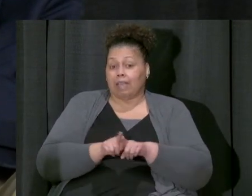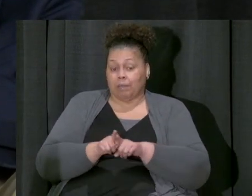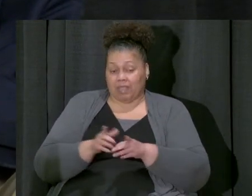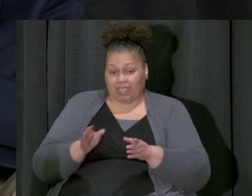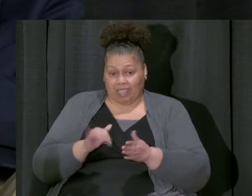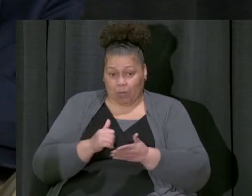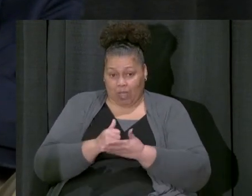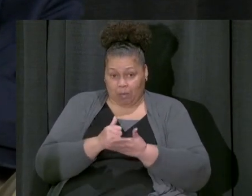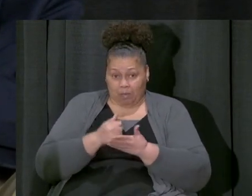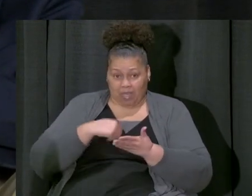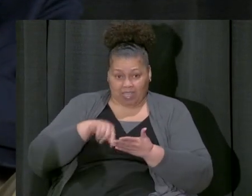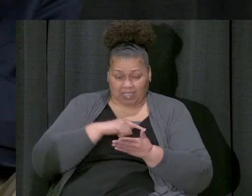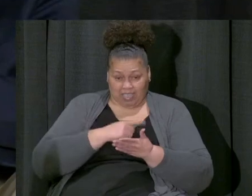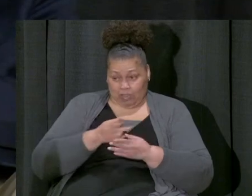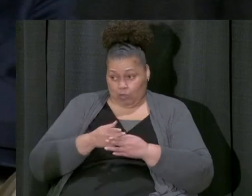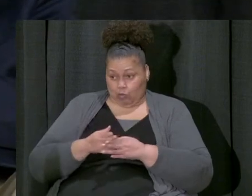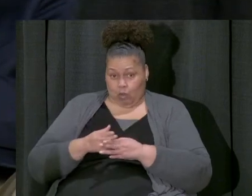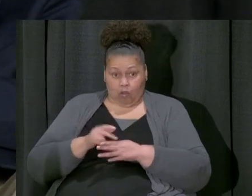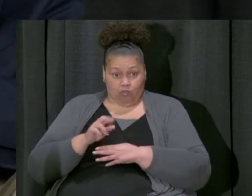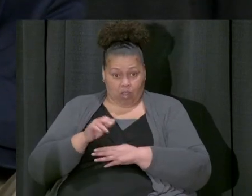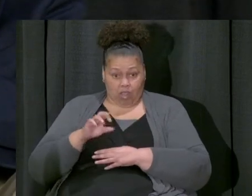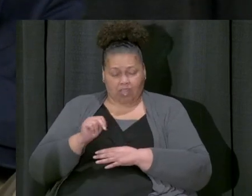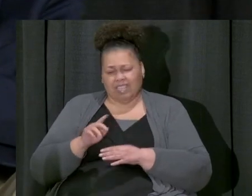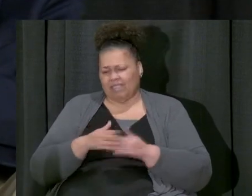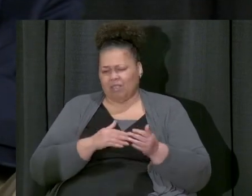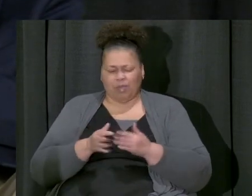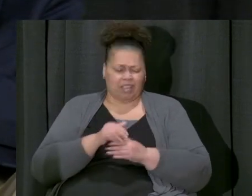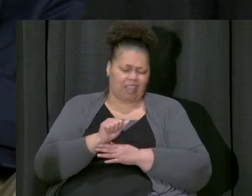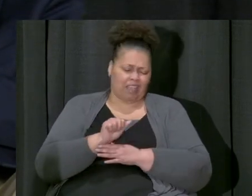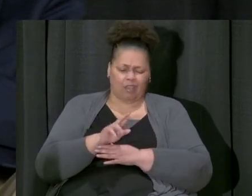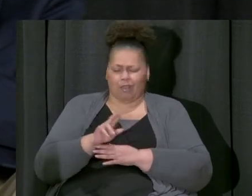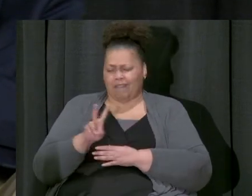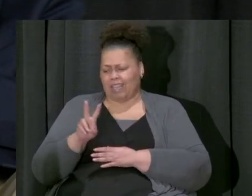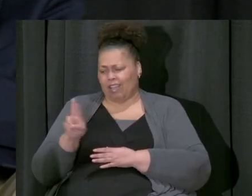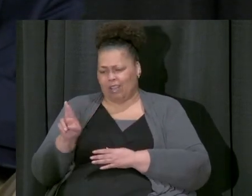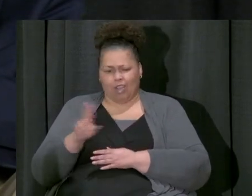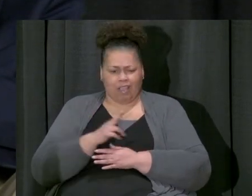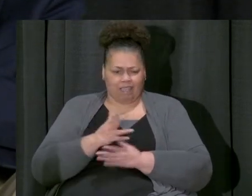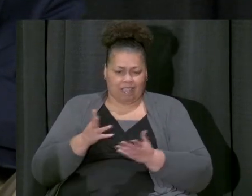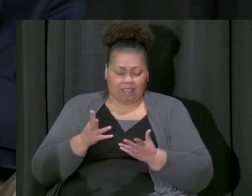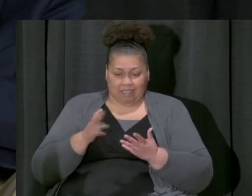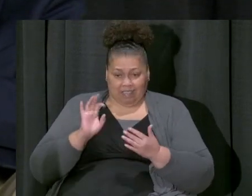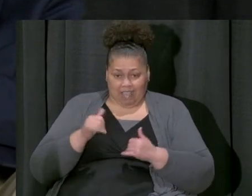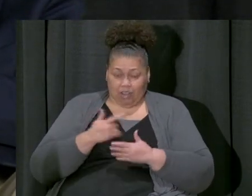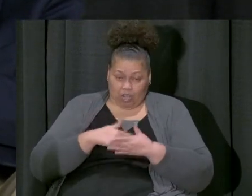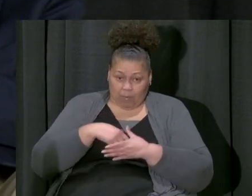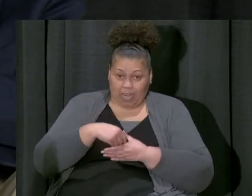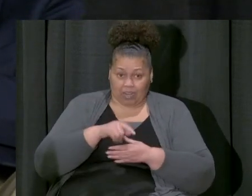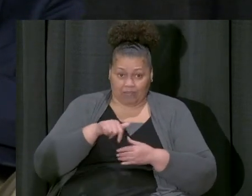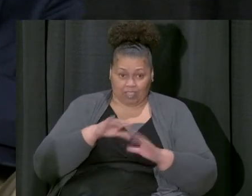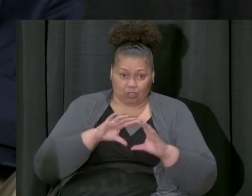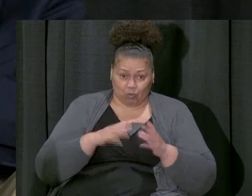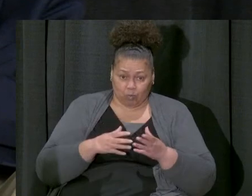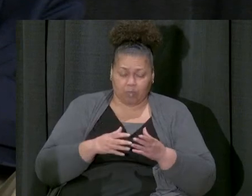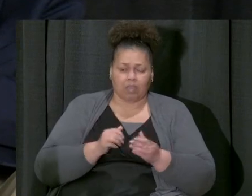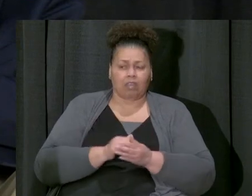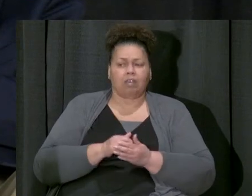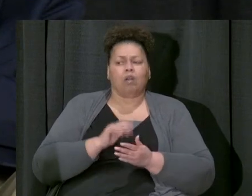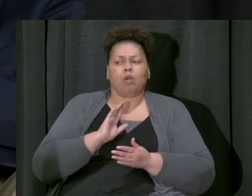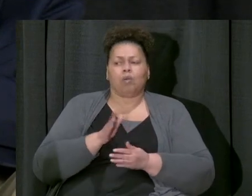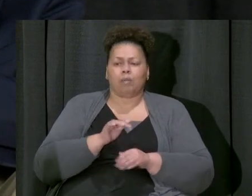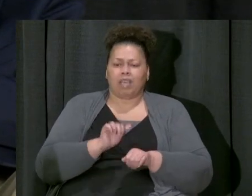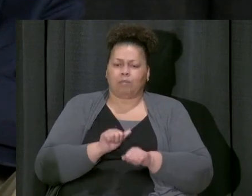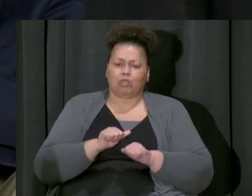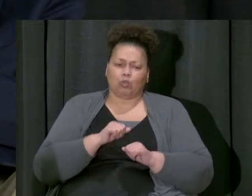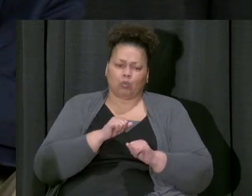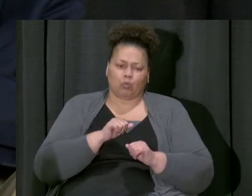in the short run, even with the AR, VR kinds of things that are coming out of this group, we'll be able to then